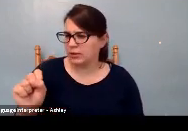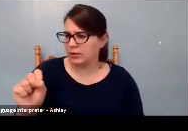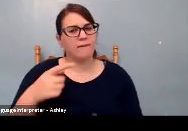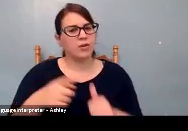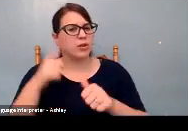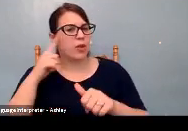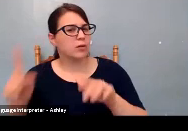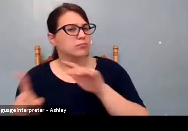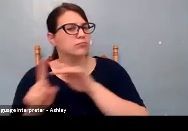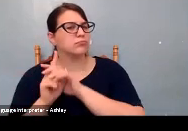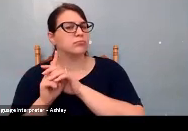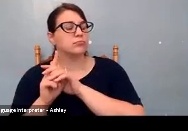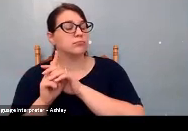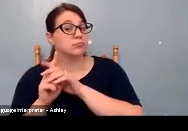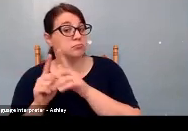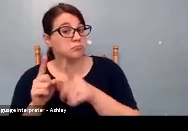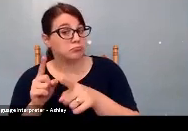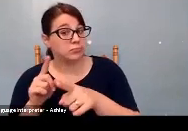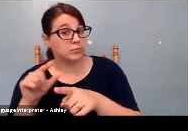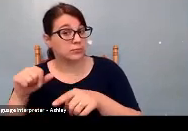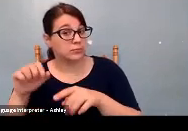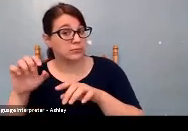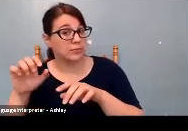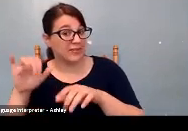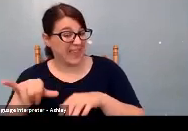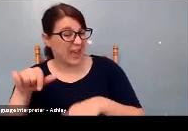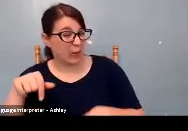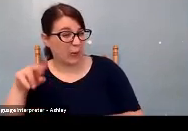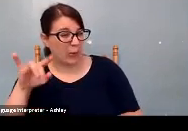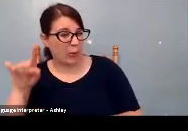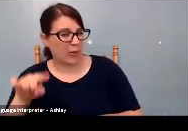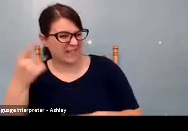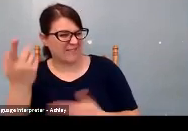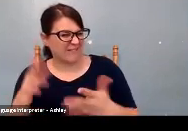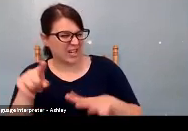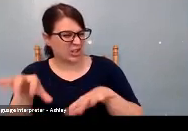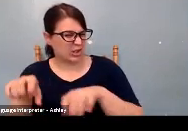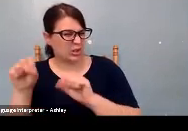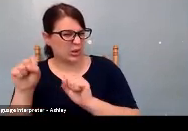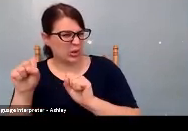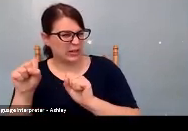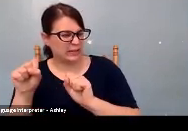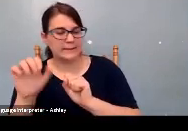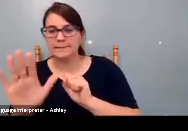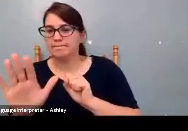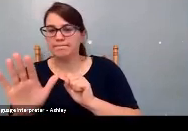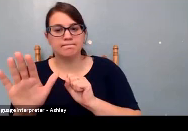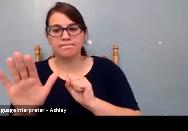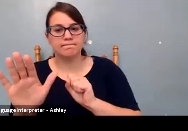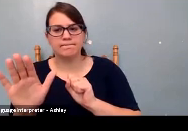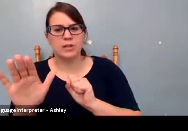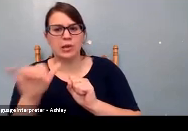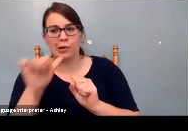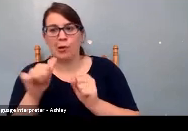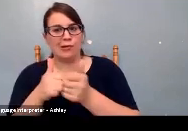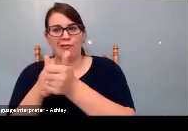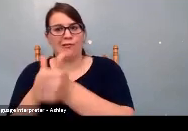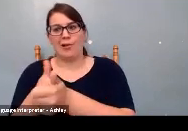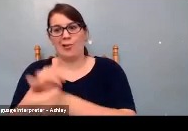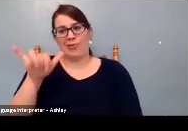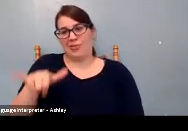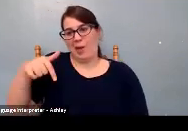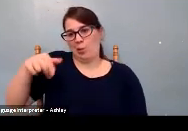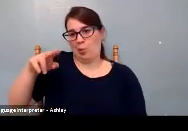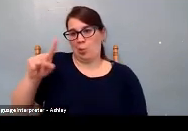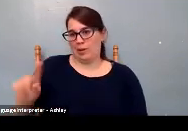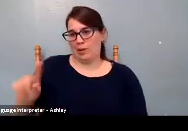you've taken the eligibility quiz at the WVABLE.com website, don't necessarily go by just what the quiz is